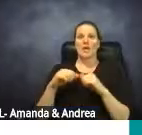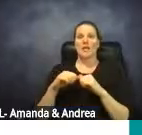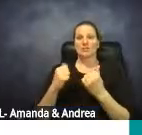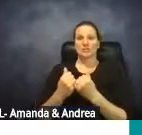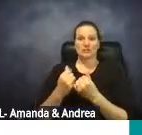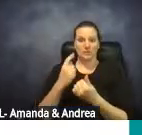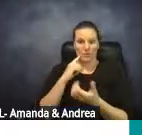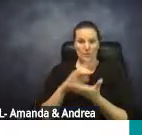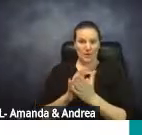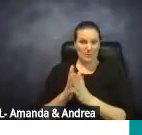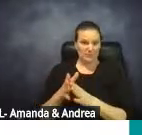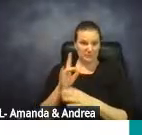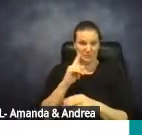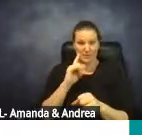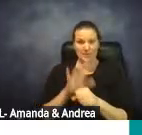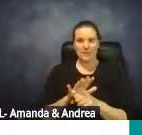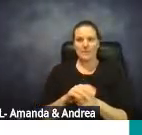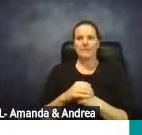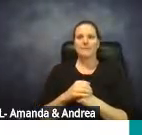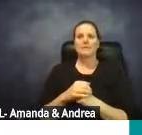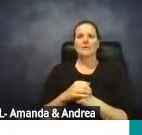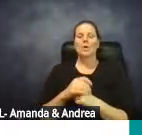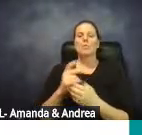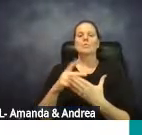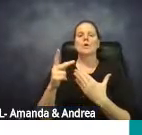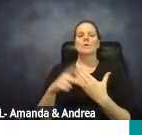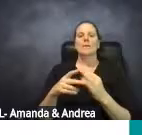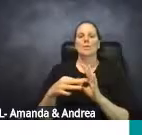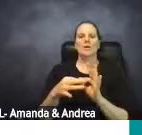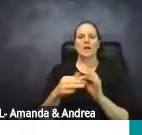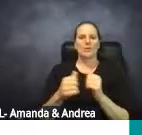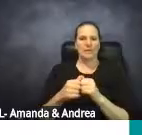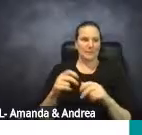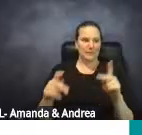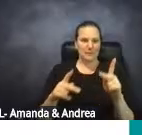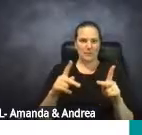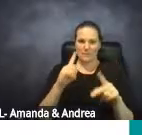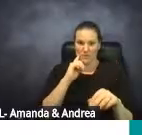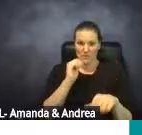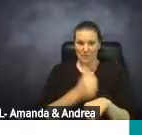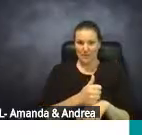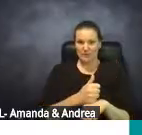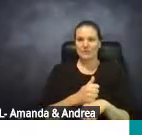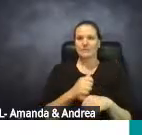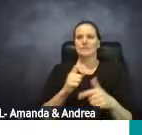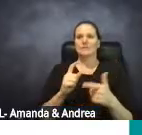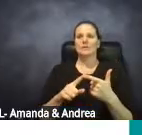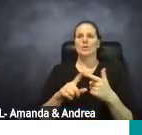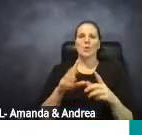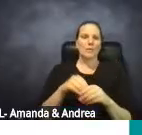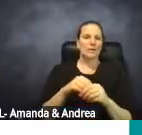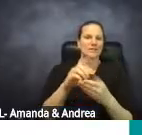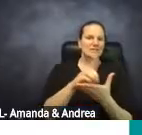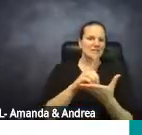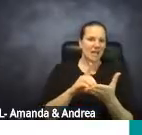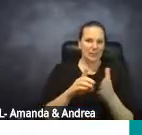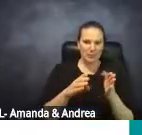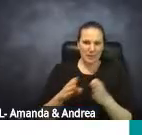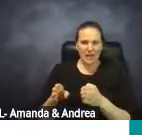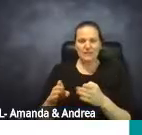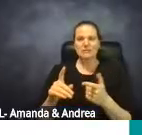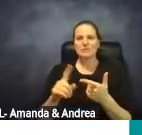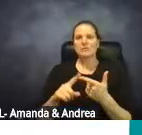commitments. After this, the program will coordinate with the appropriate parties for implementation, such as incorporation into design plans,